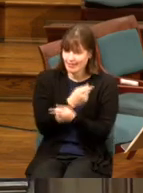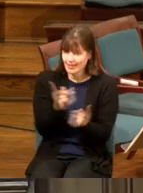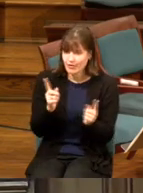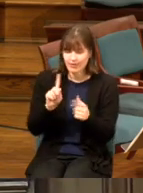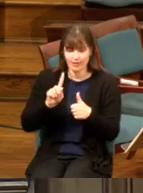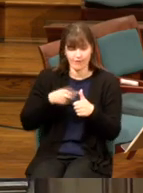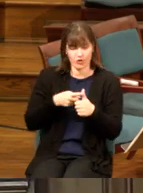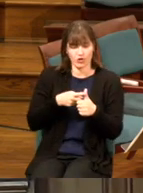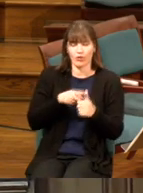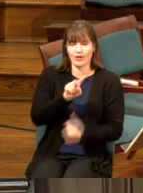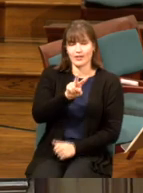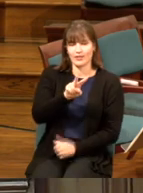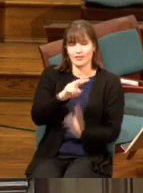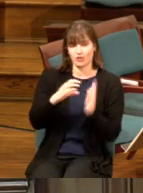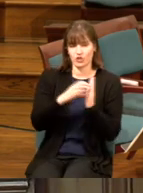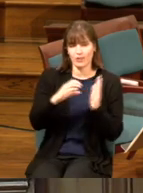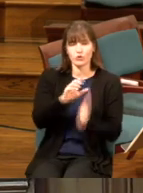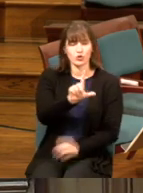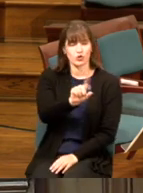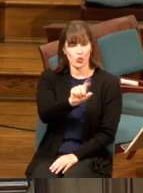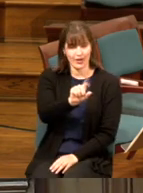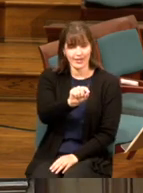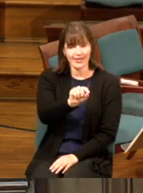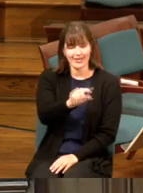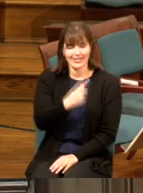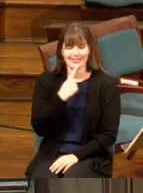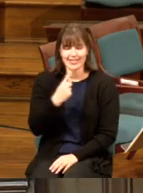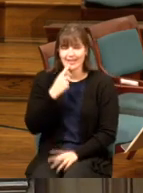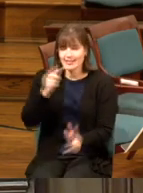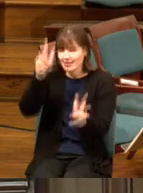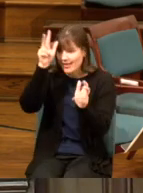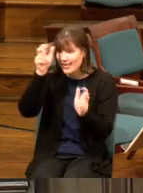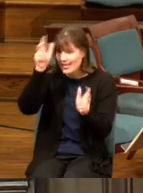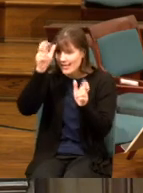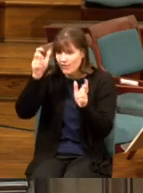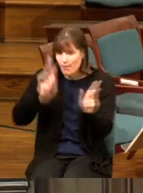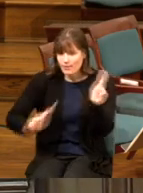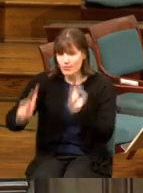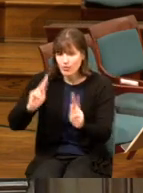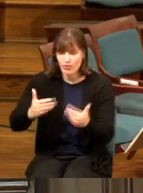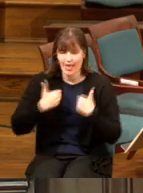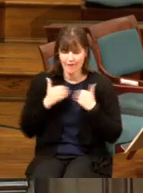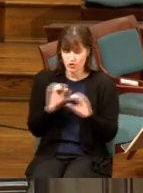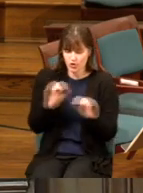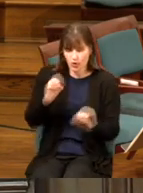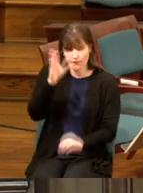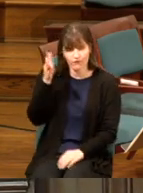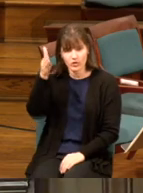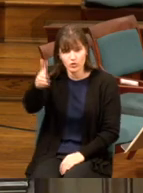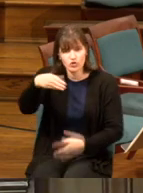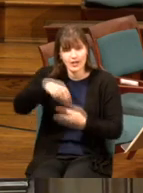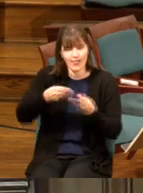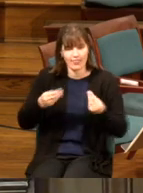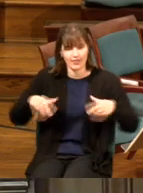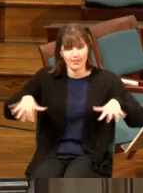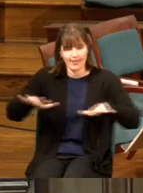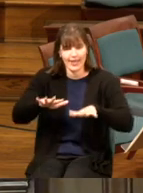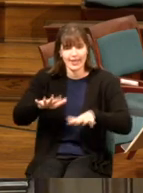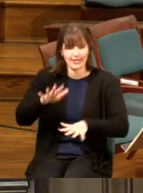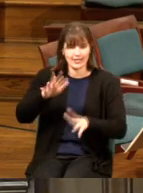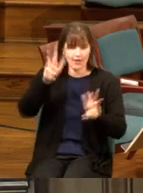same chapter, "The evil have no future, for the lamp of the wicked will go